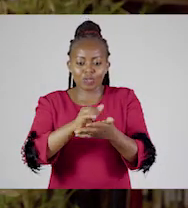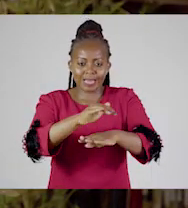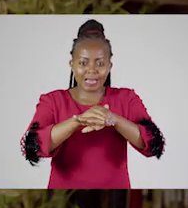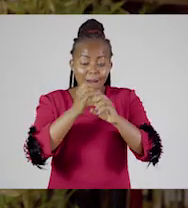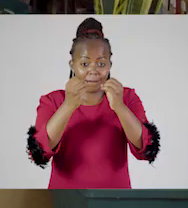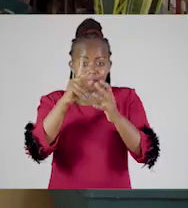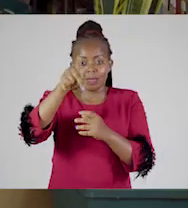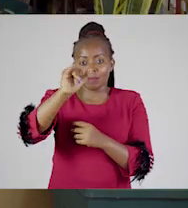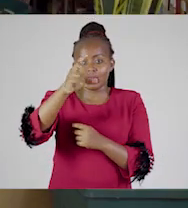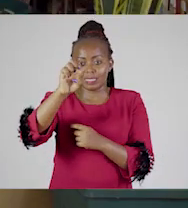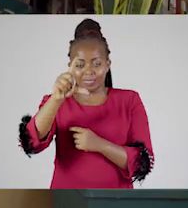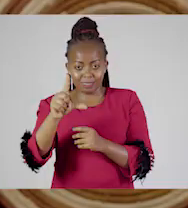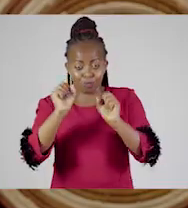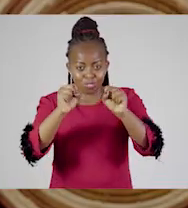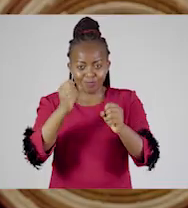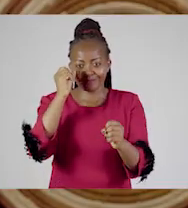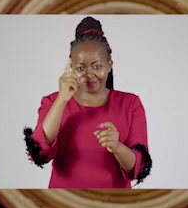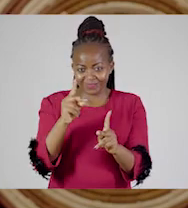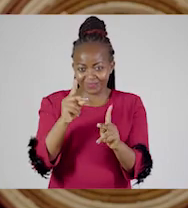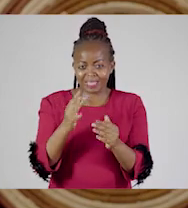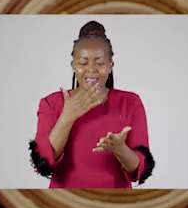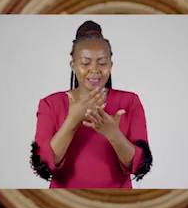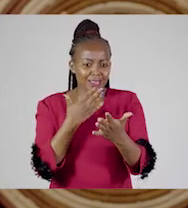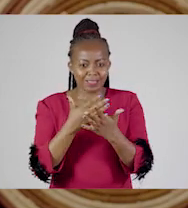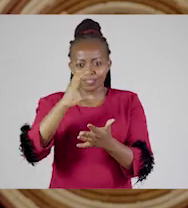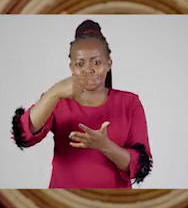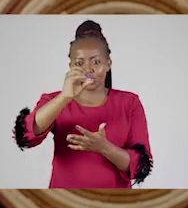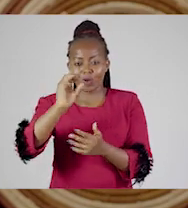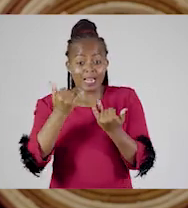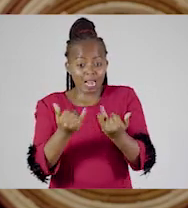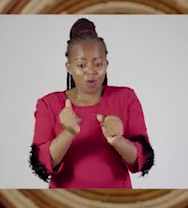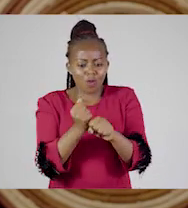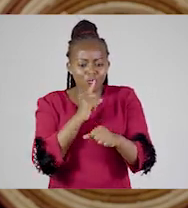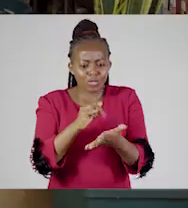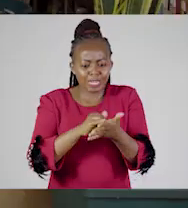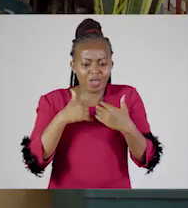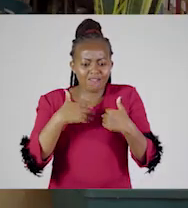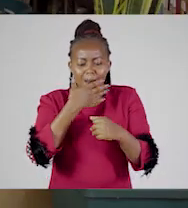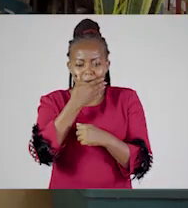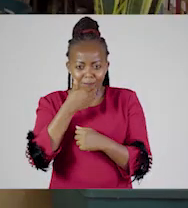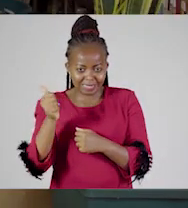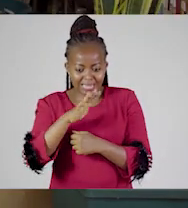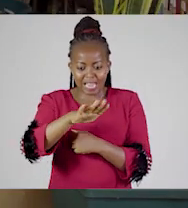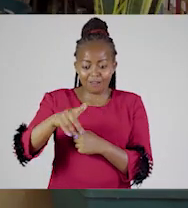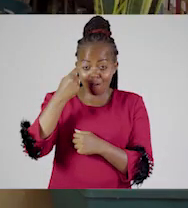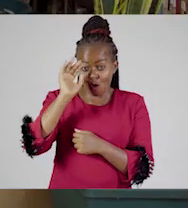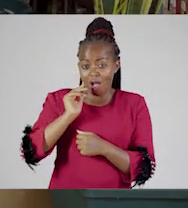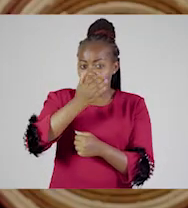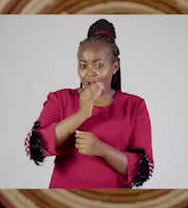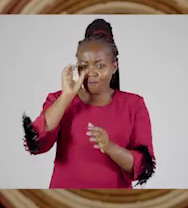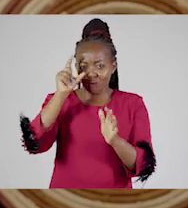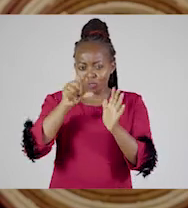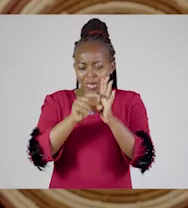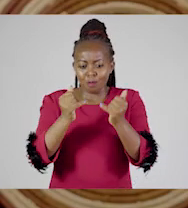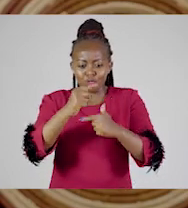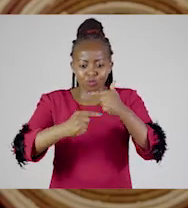many pixels as possible. Yeah. Perfect. Thank you for those tips, Chao. And now that we have made sure to get the best possible environment for our photos,